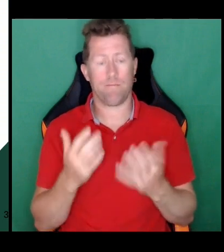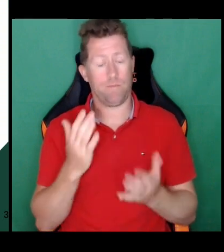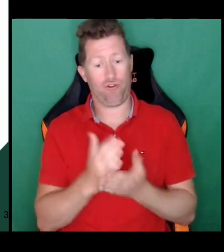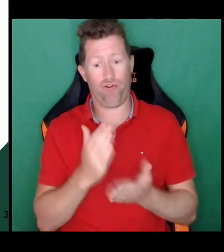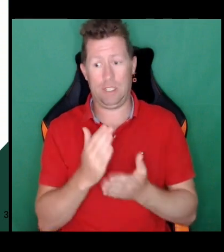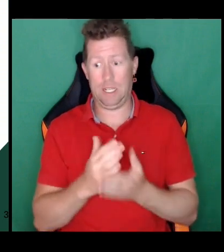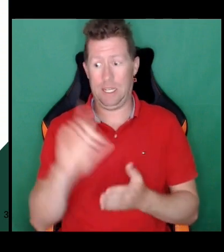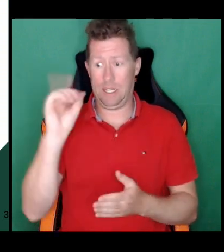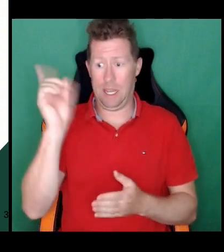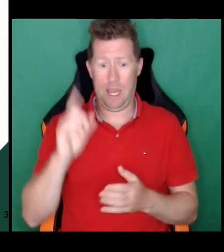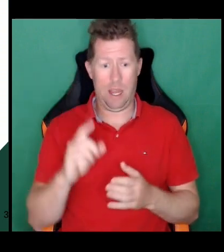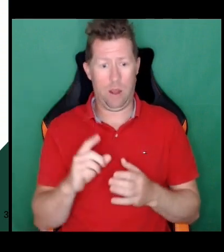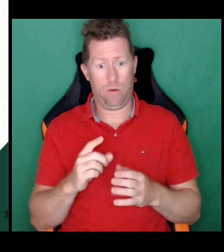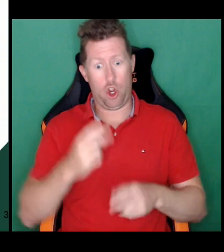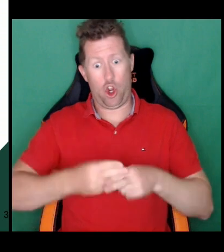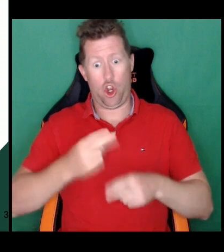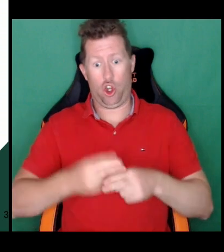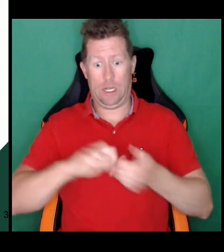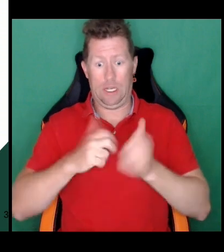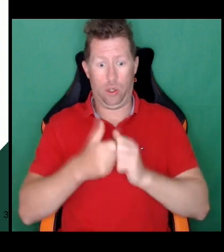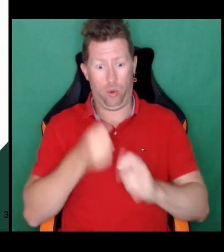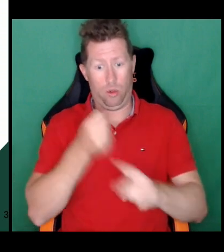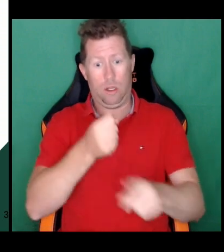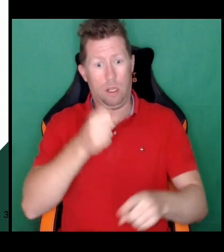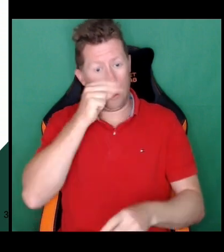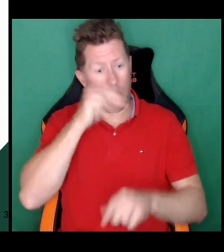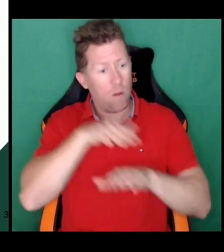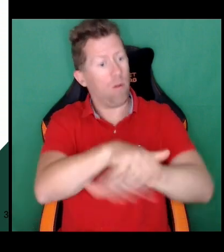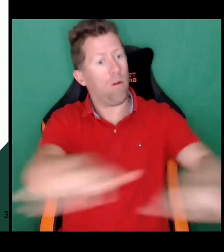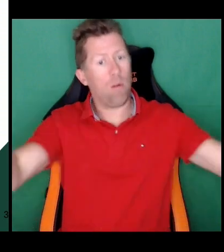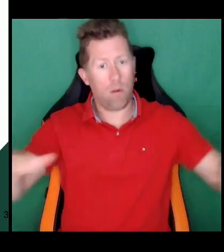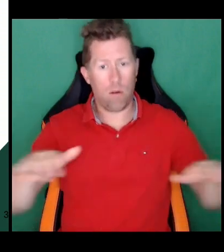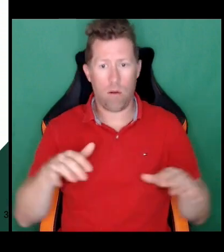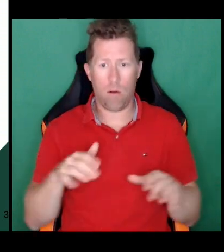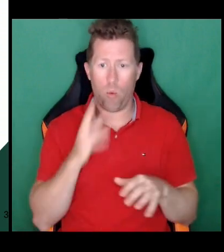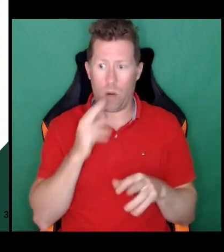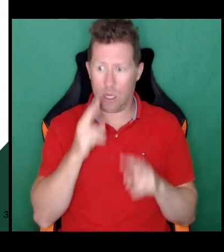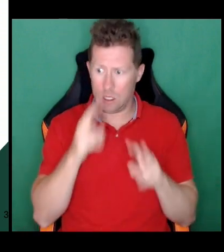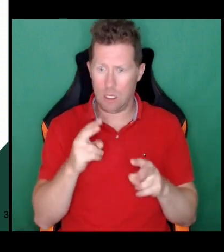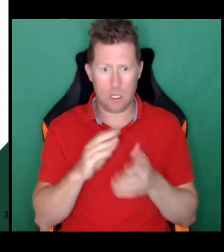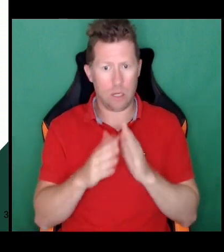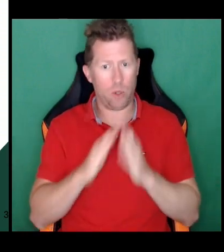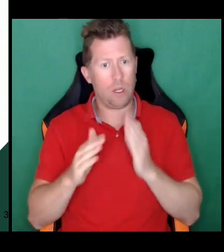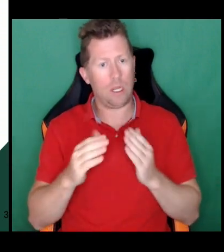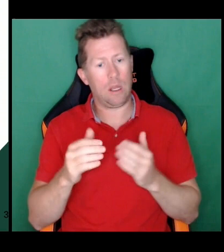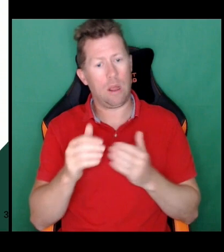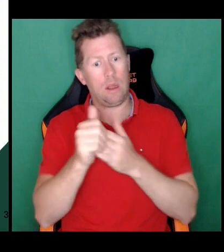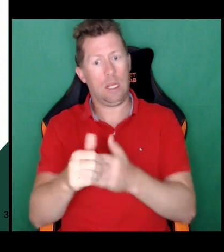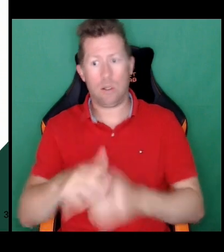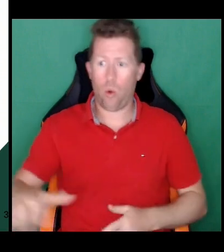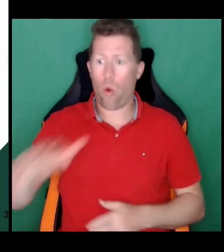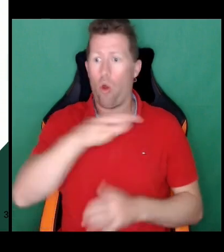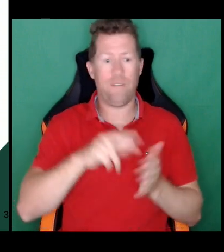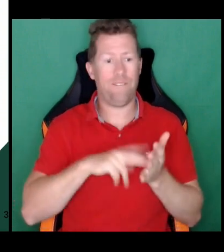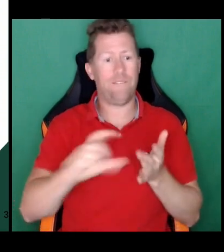issue facing the health of young people in many ways, certainly when you speak to community leaders across Victoria,